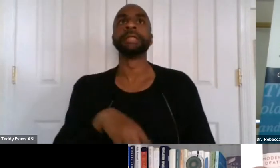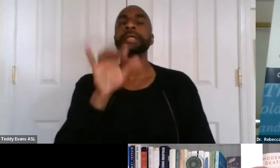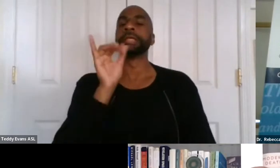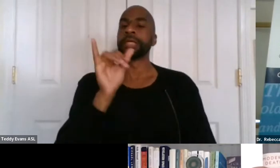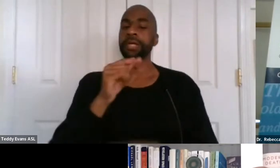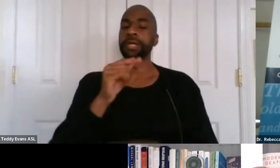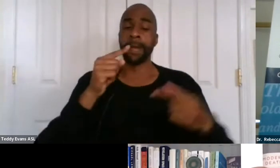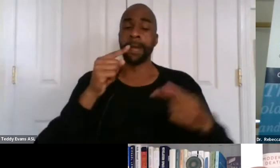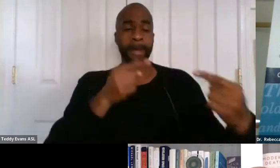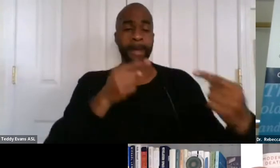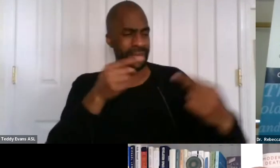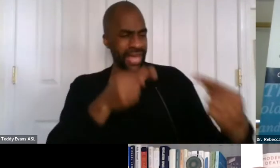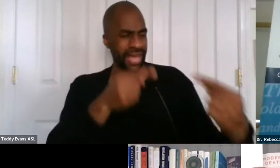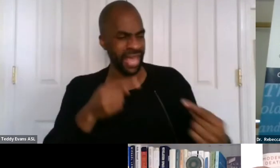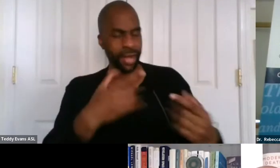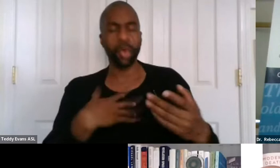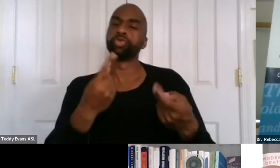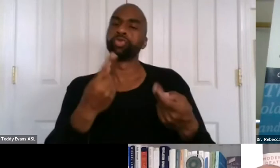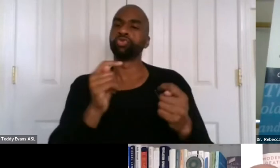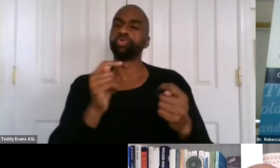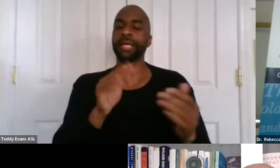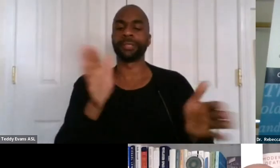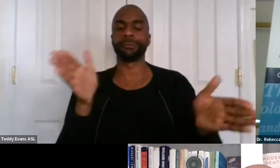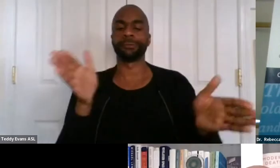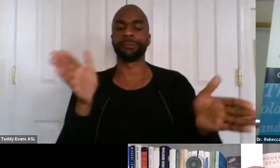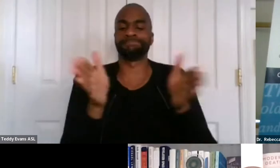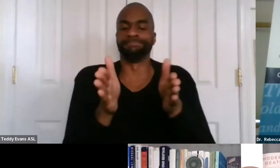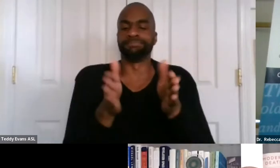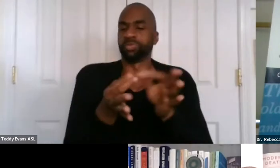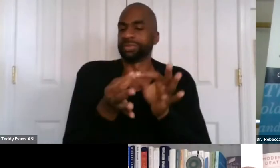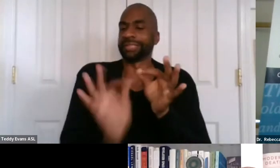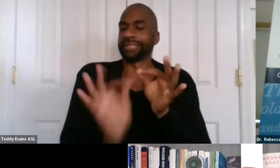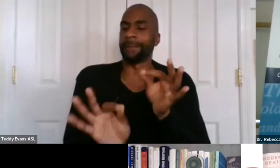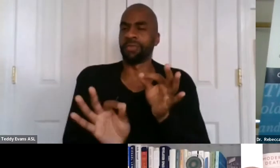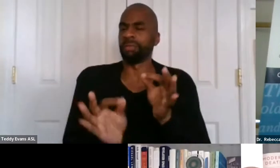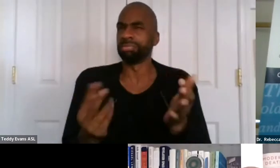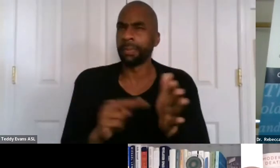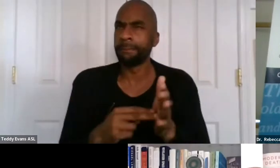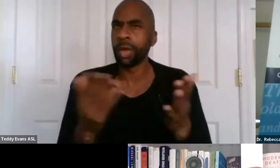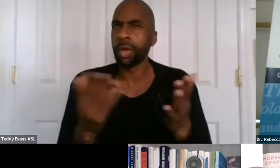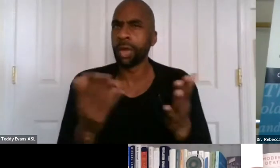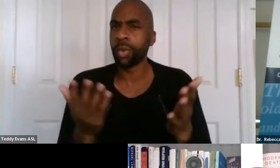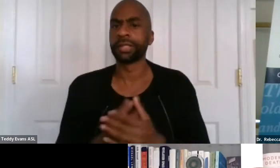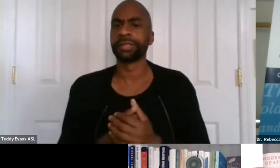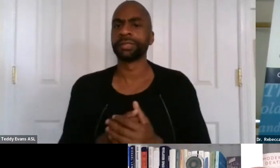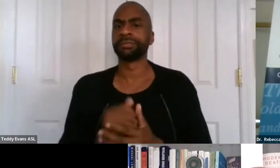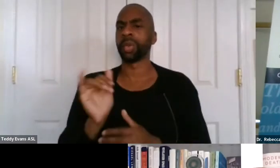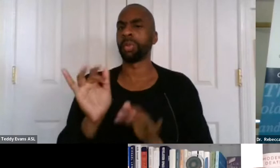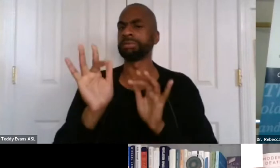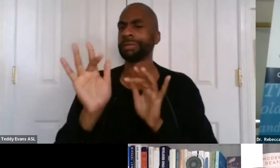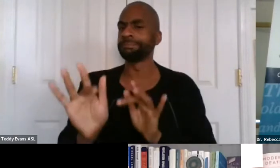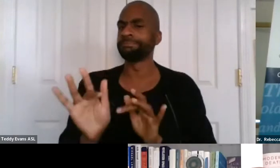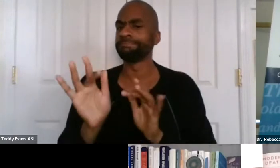we've tried to simplify it in medicine. One of the ways that we tried to simplify it was to essentially treat it like it was a purely sort of